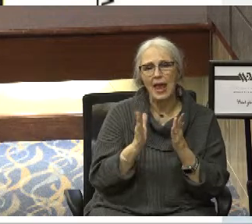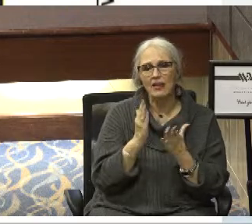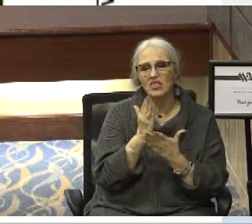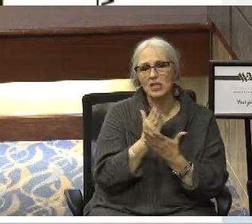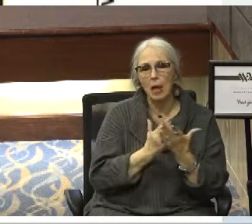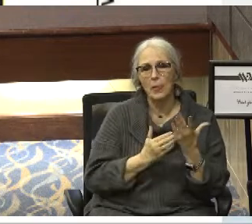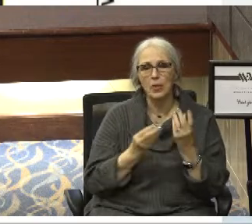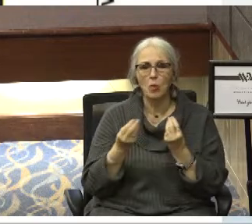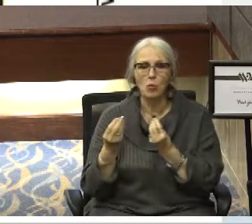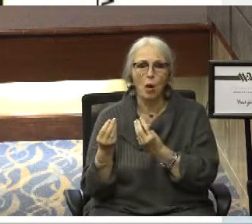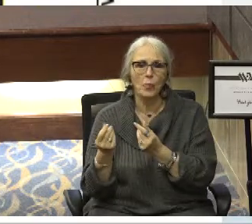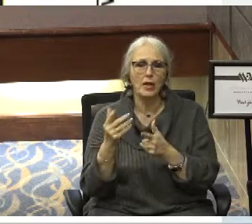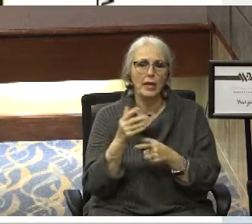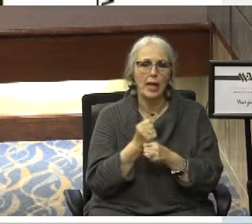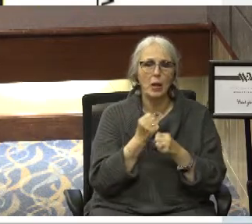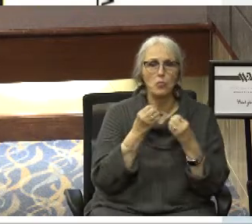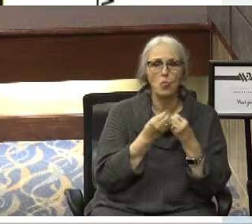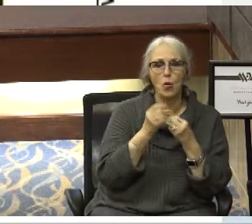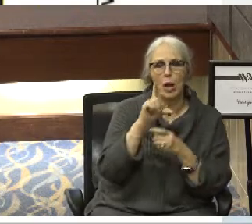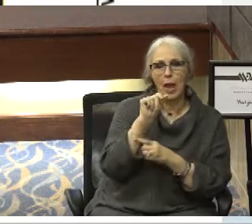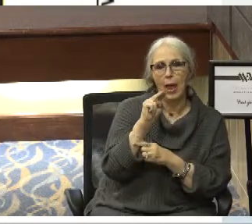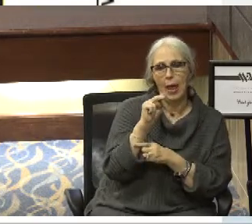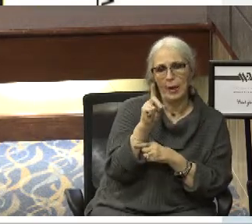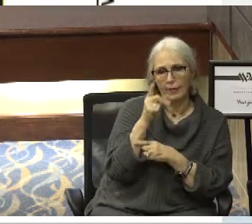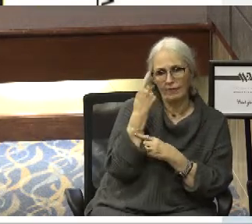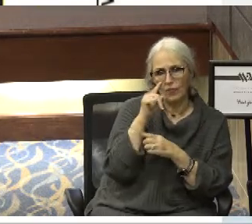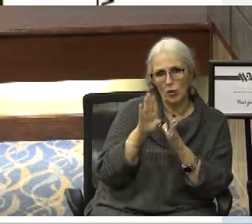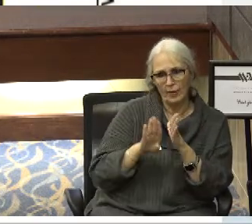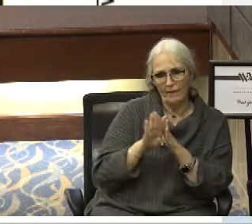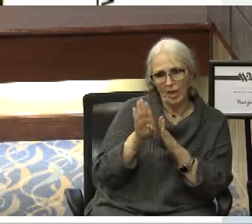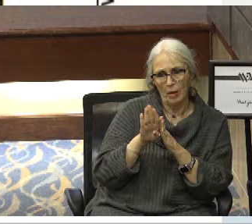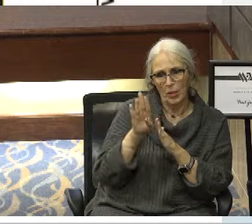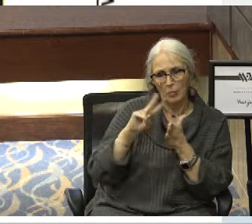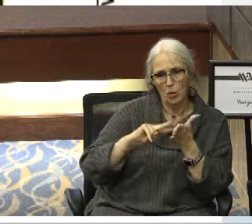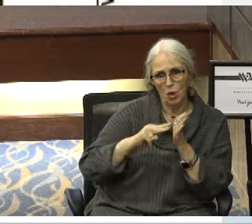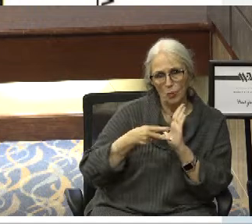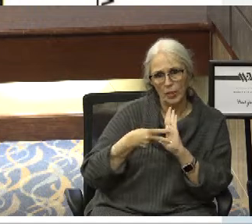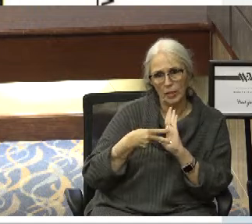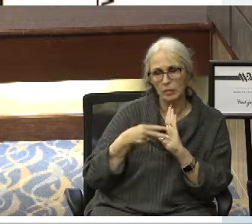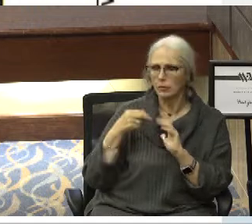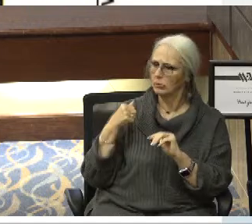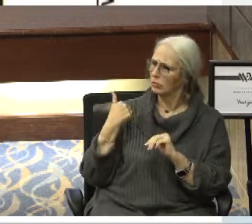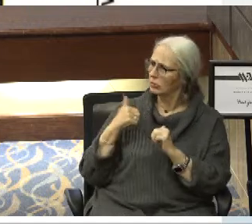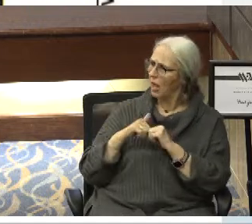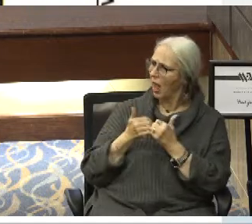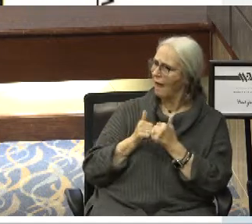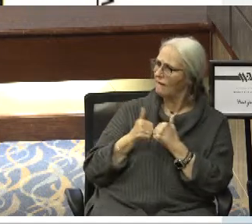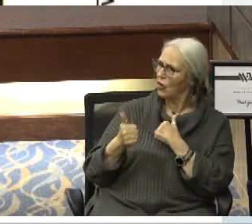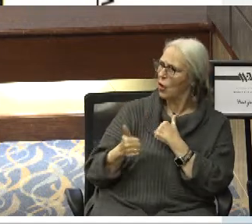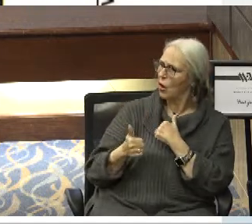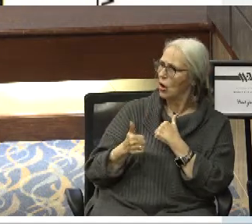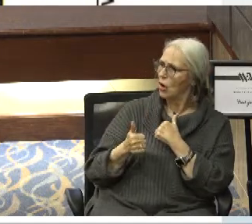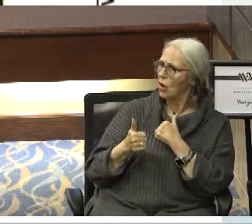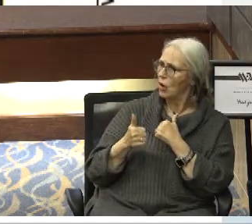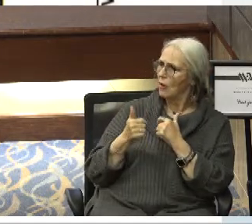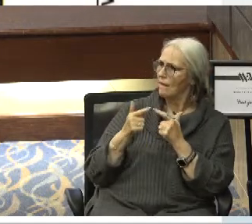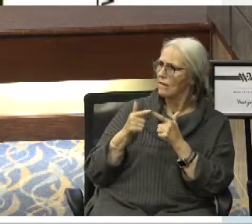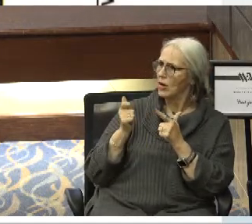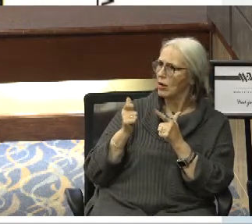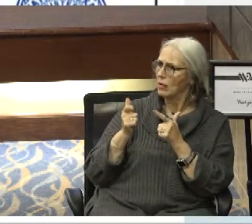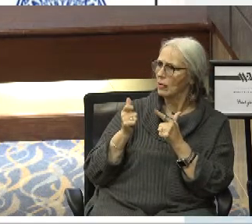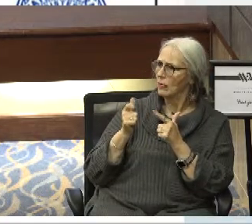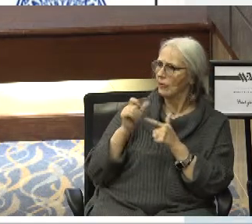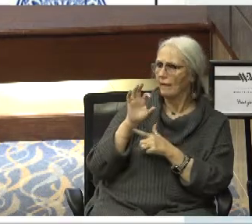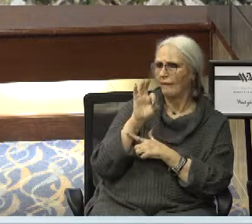adjacent to it to pick up a little bit more land for development purposes. Clint, how far is this from Floyd Casey